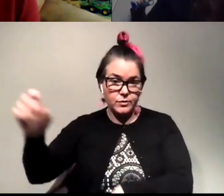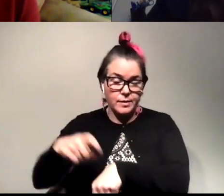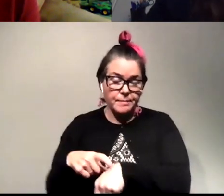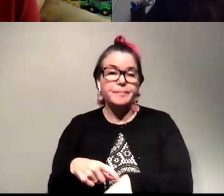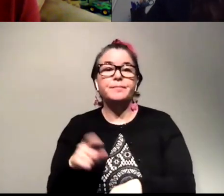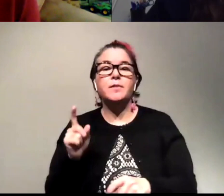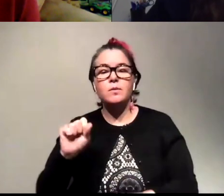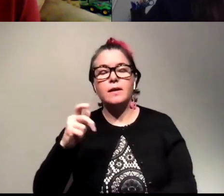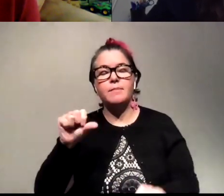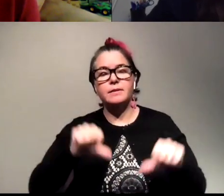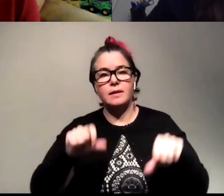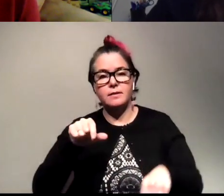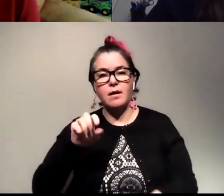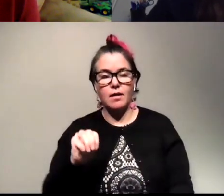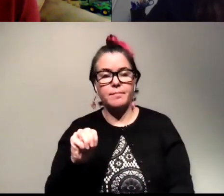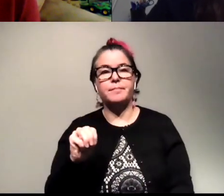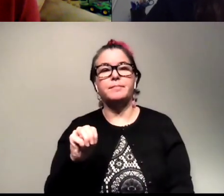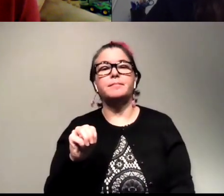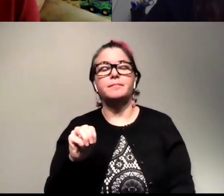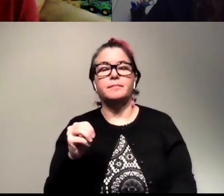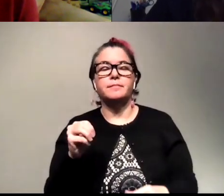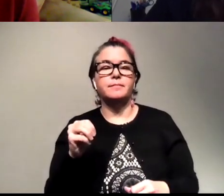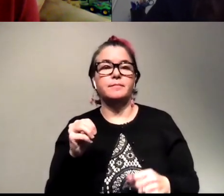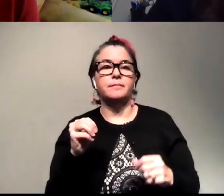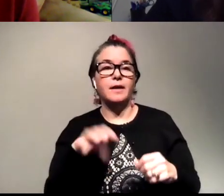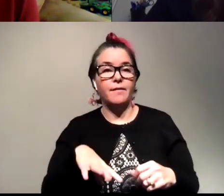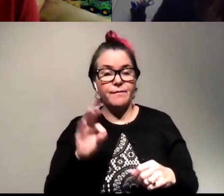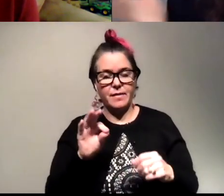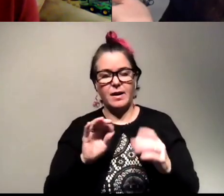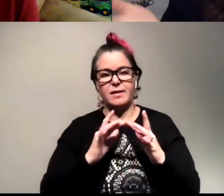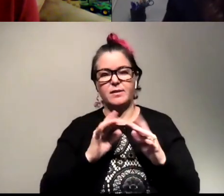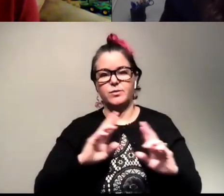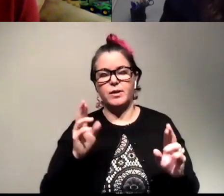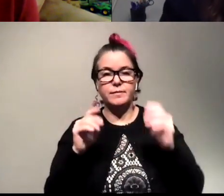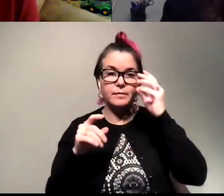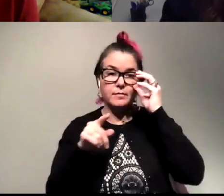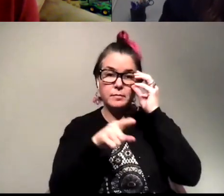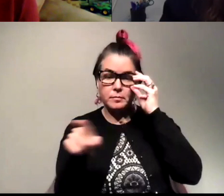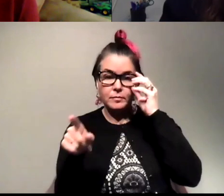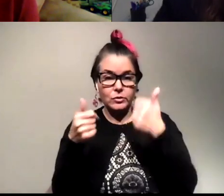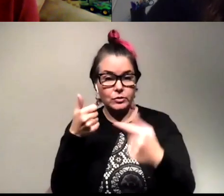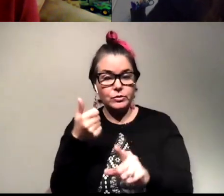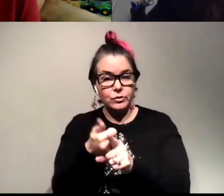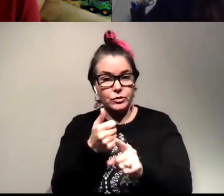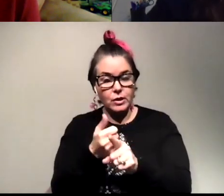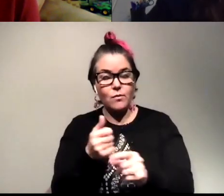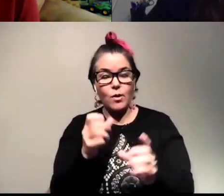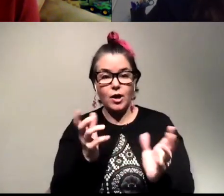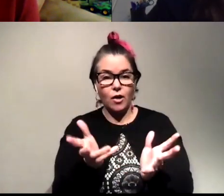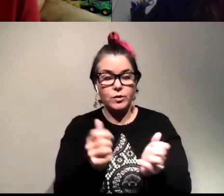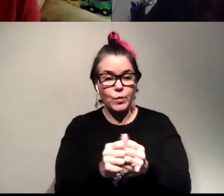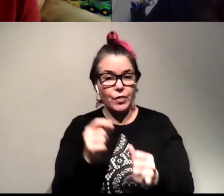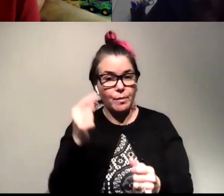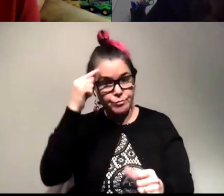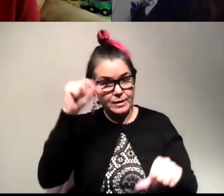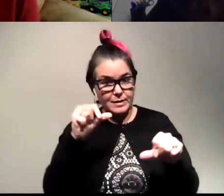go to skypeascientist.com to find the links for that. And also, if you want to have a conversation with a neuroscientist in your